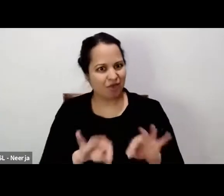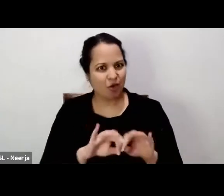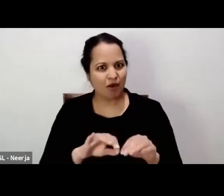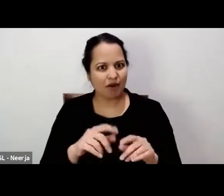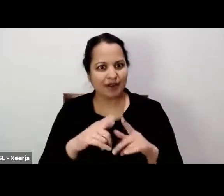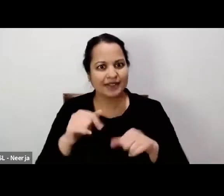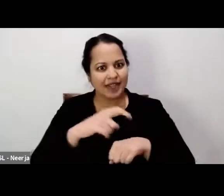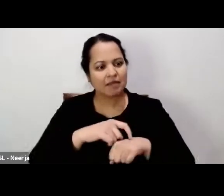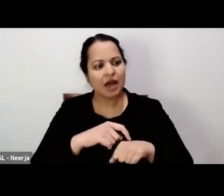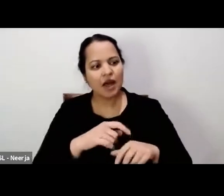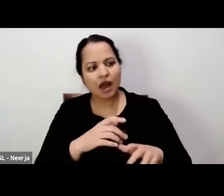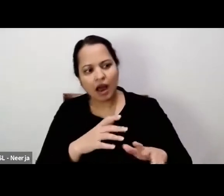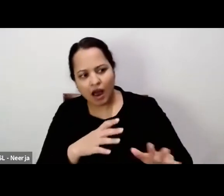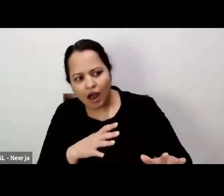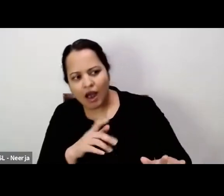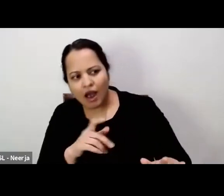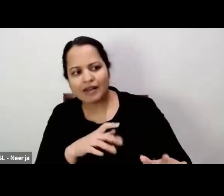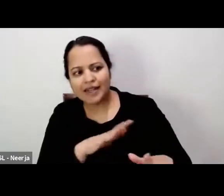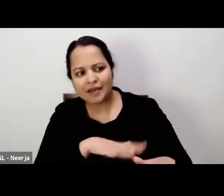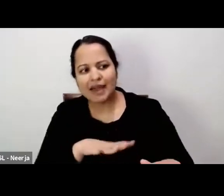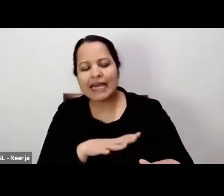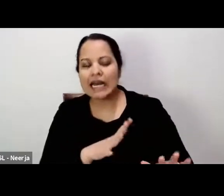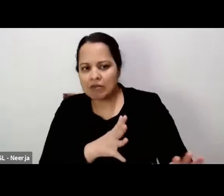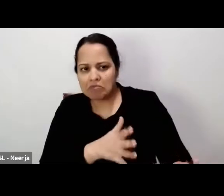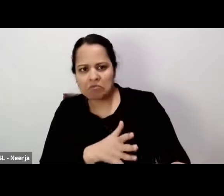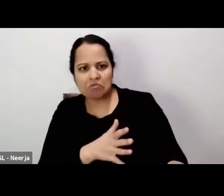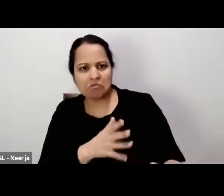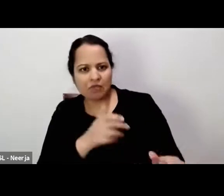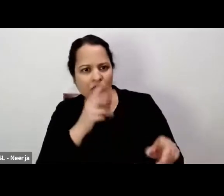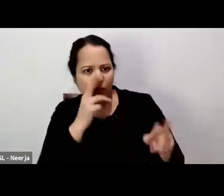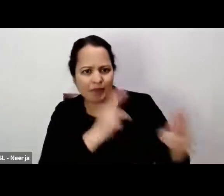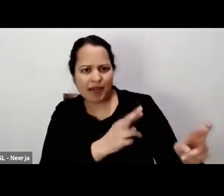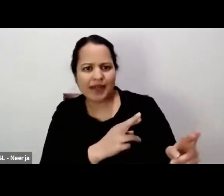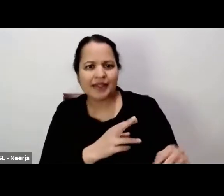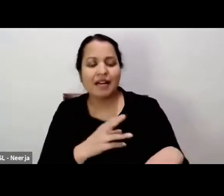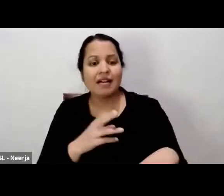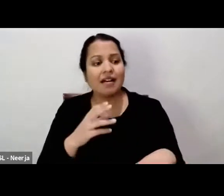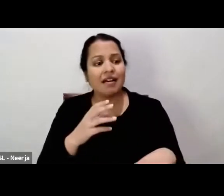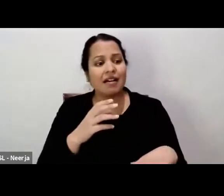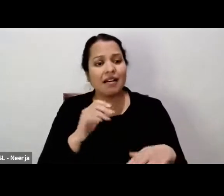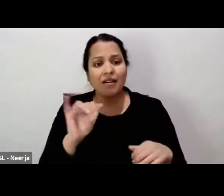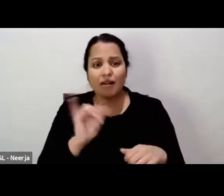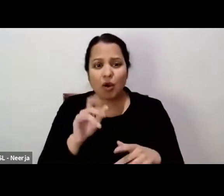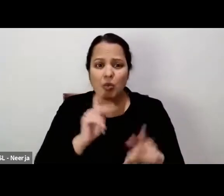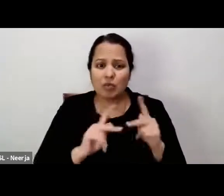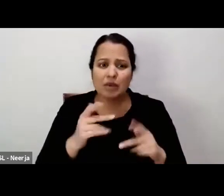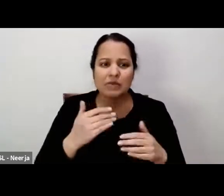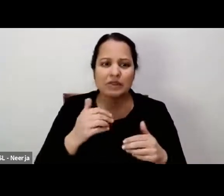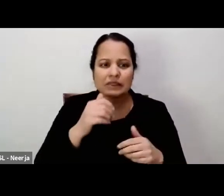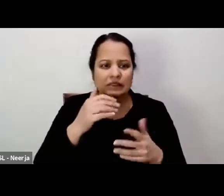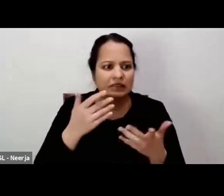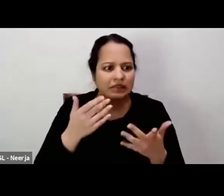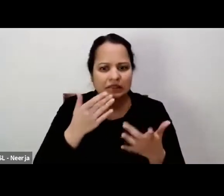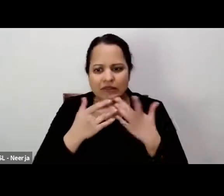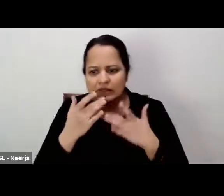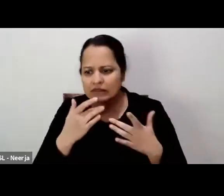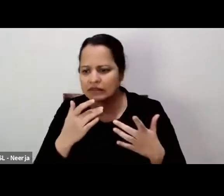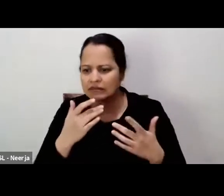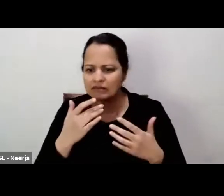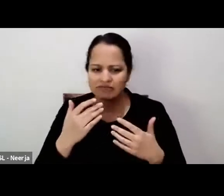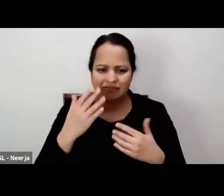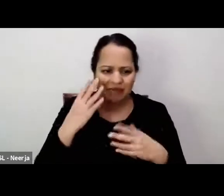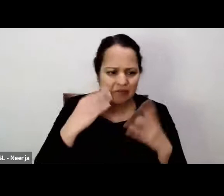their space and knowing that people are going through a lot, whether it's losing family members or friends to